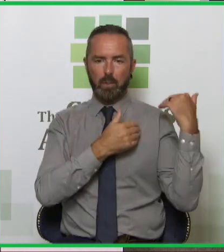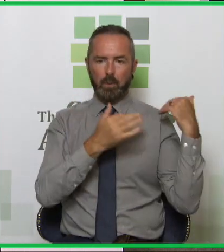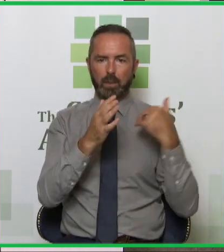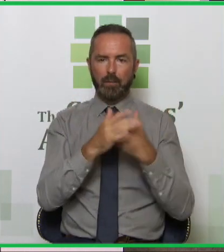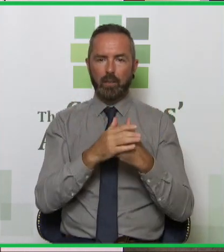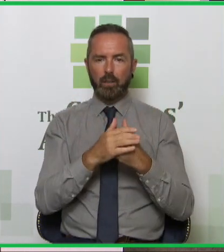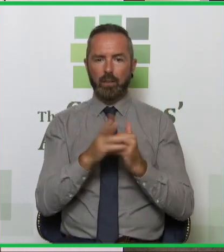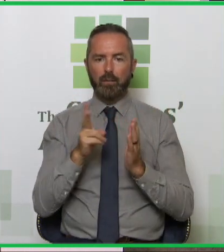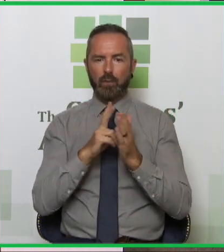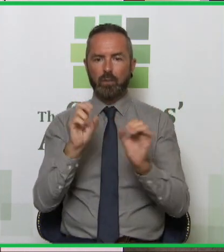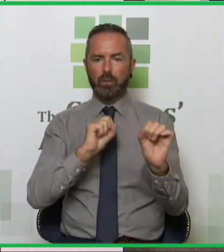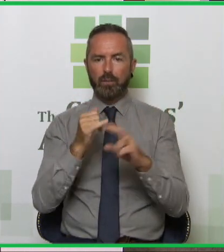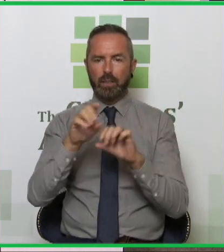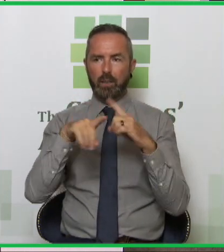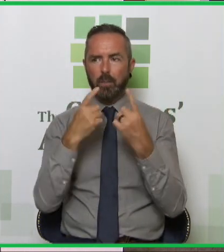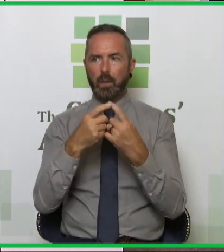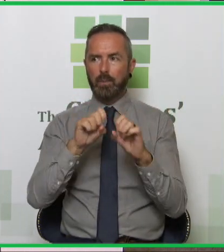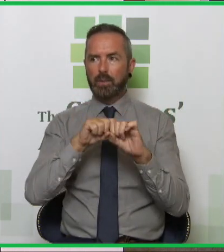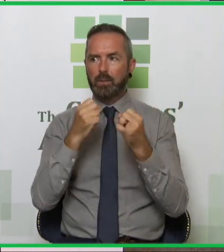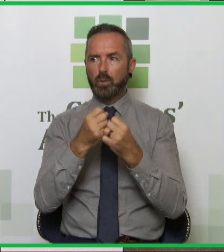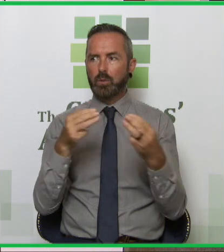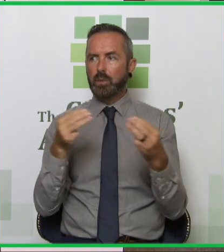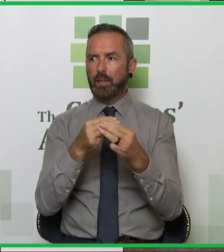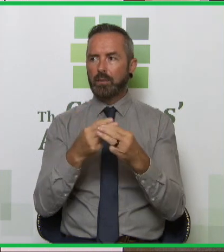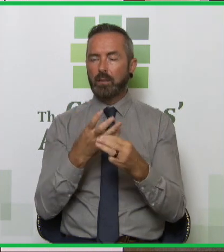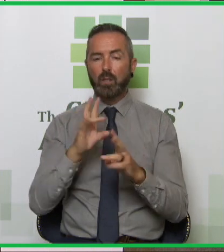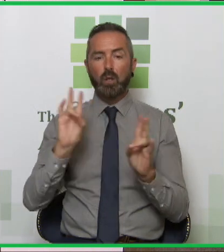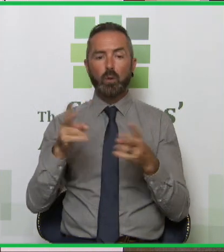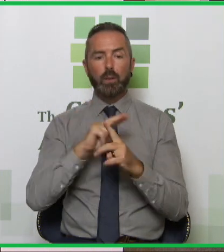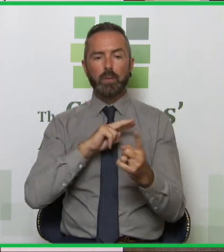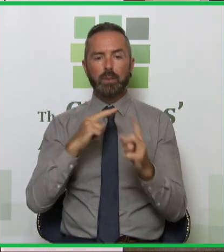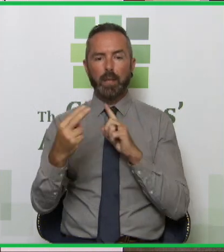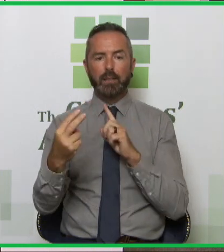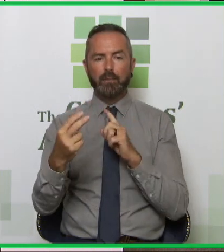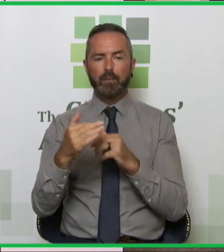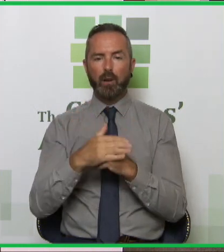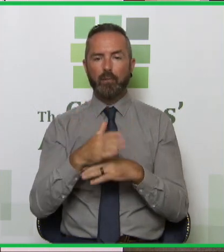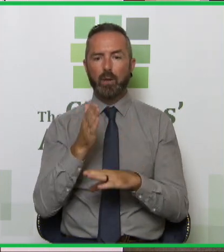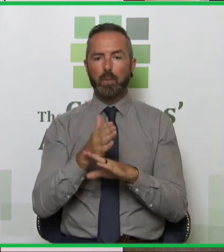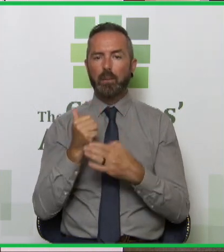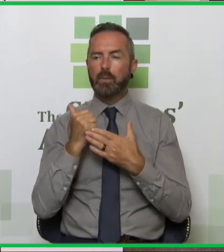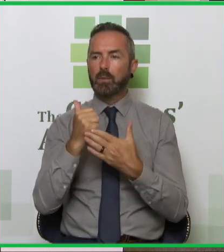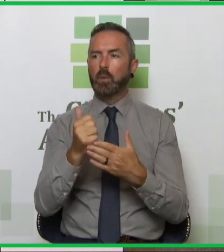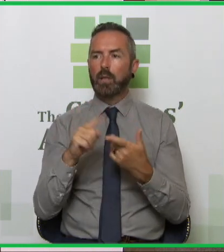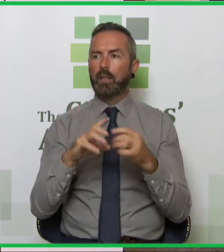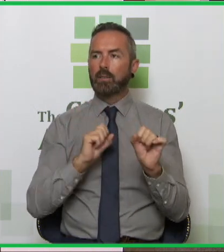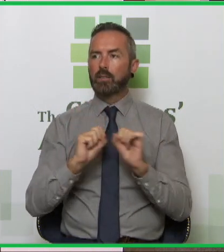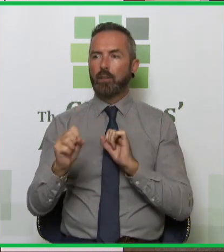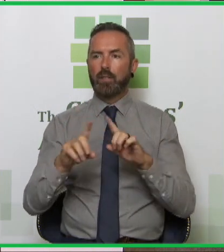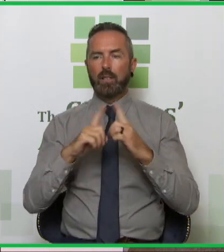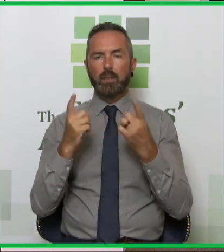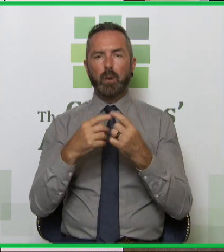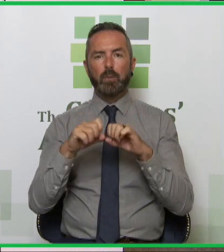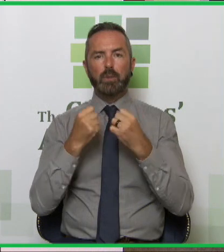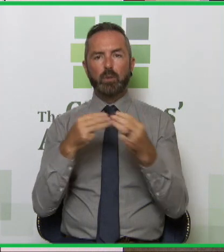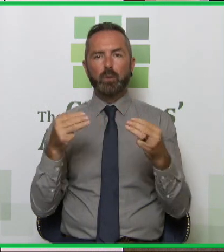employment services in the Department of Social Protection. And I'm here to give you a quick overview of the employment supports and services that the Department of Social